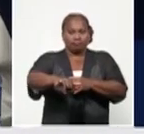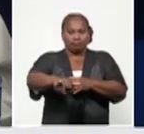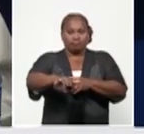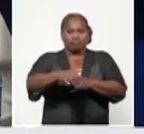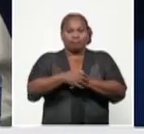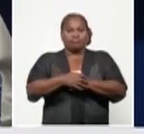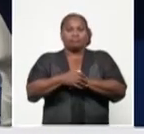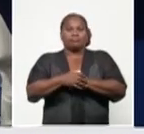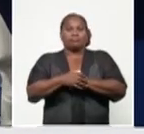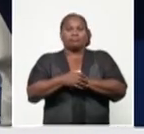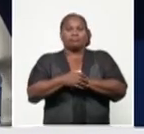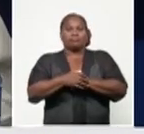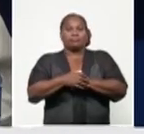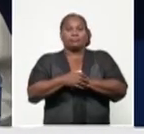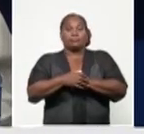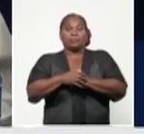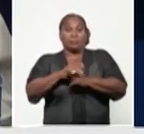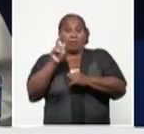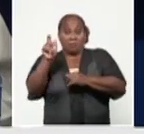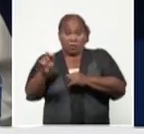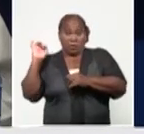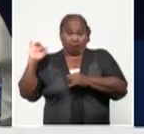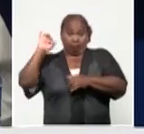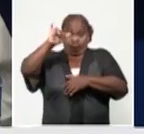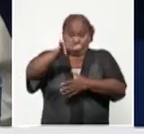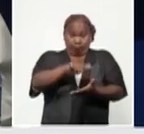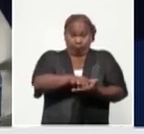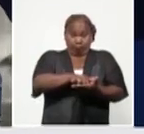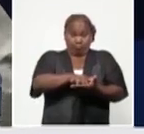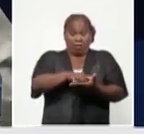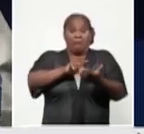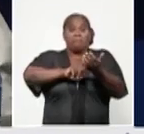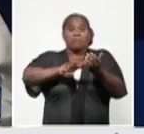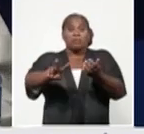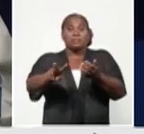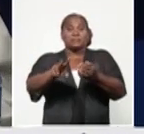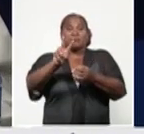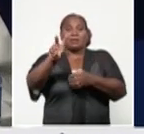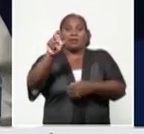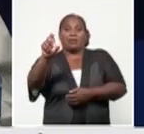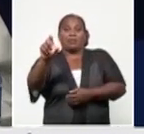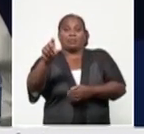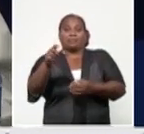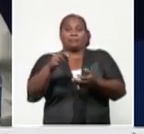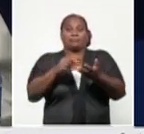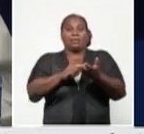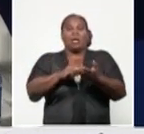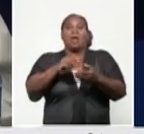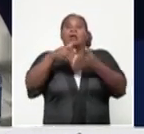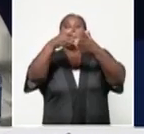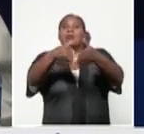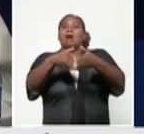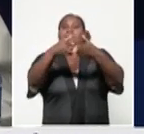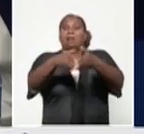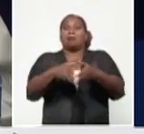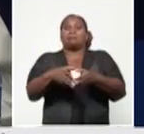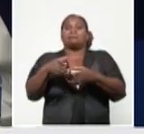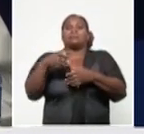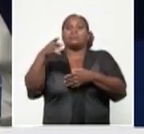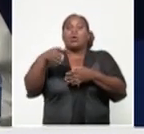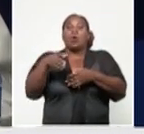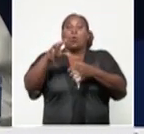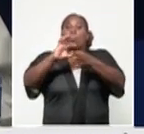to the provinces of Villa Clara, Granma, Guantánamo, Holguín, Santiago de Cuba,